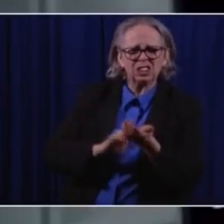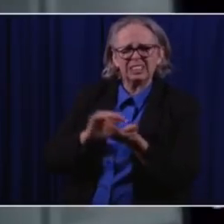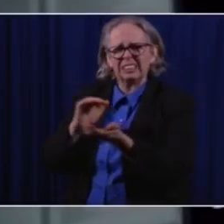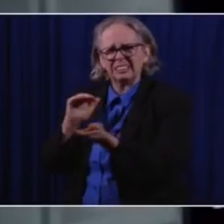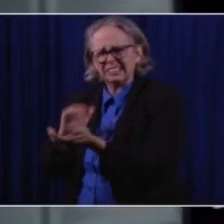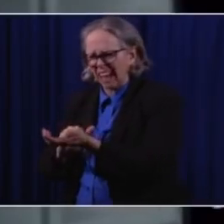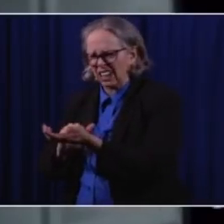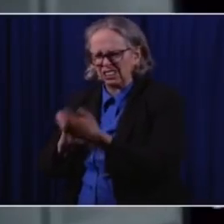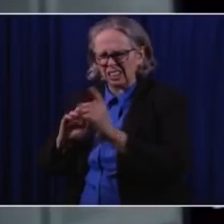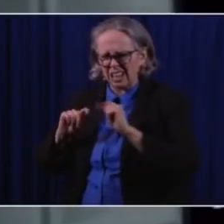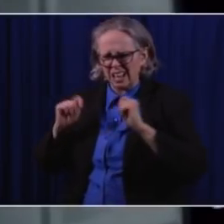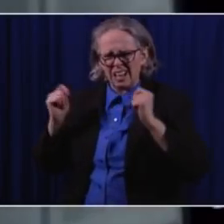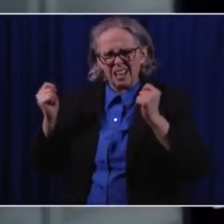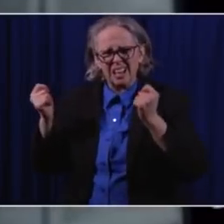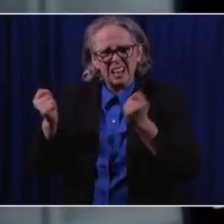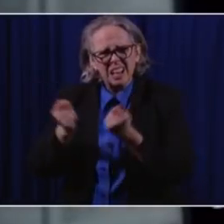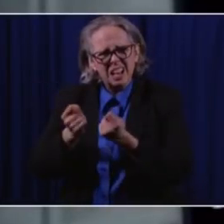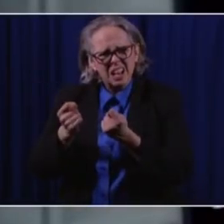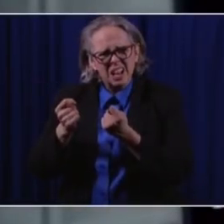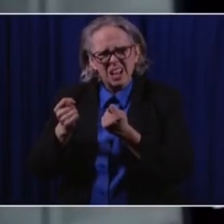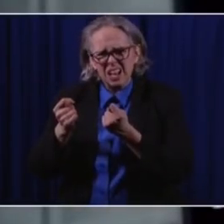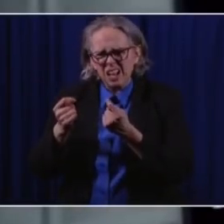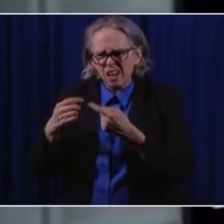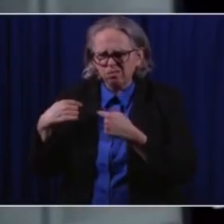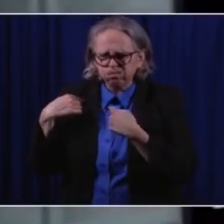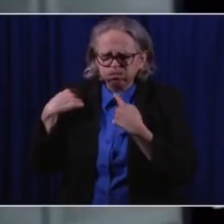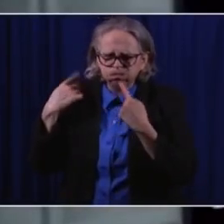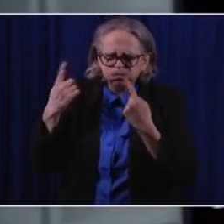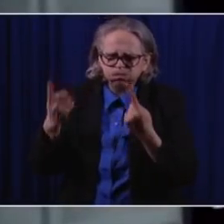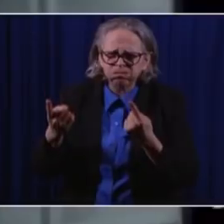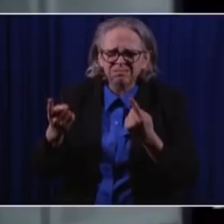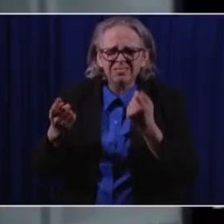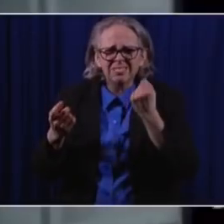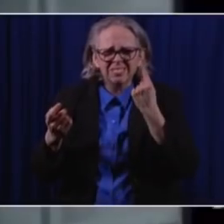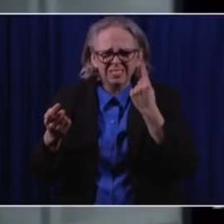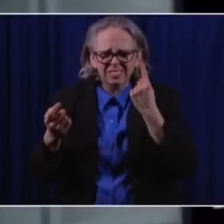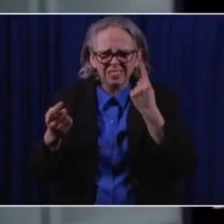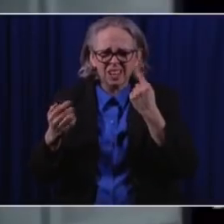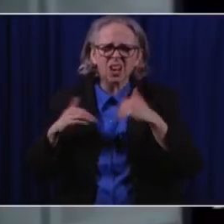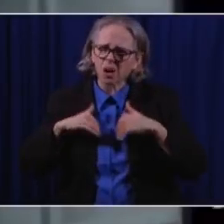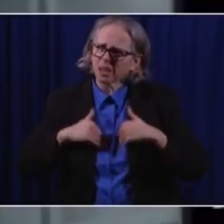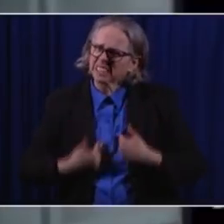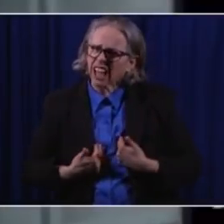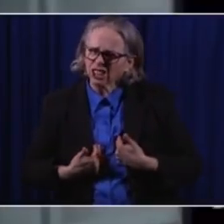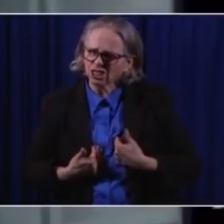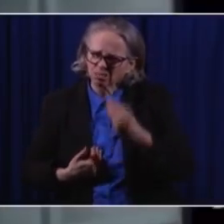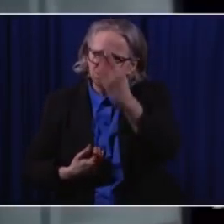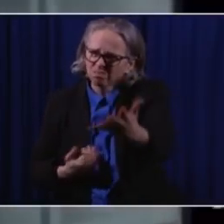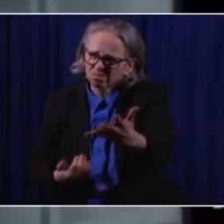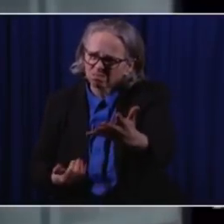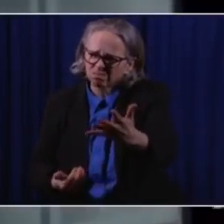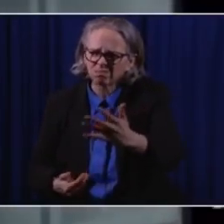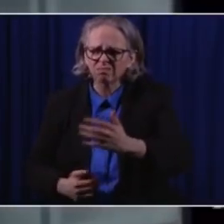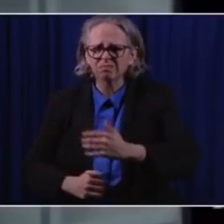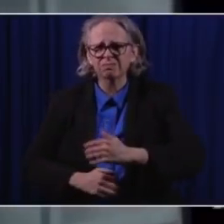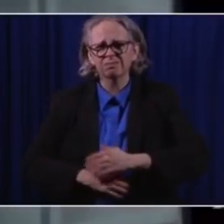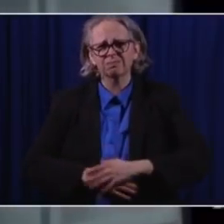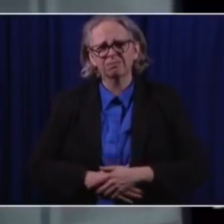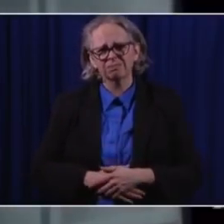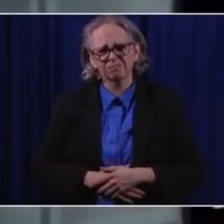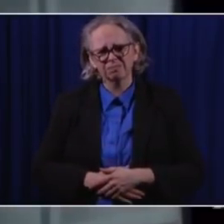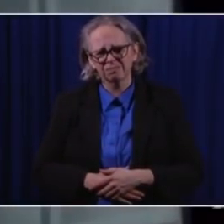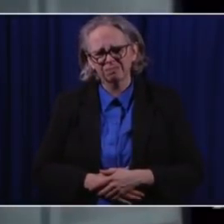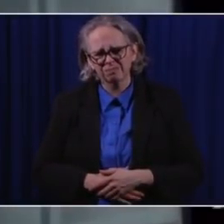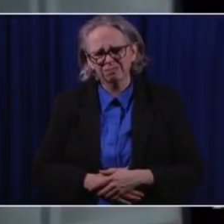team effort for sure, but we're tired. Patients it takes a lot to communicate with